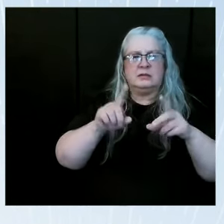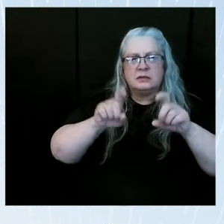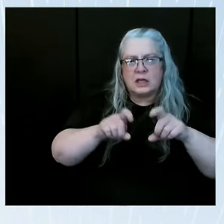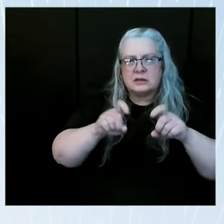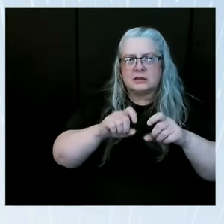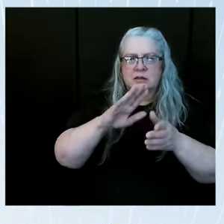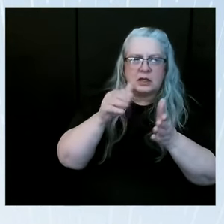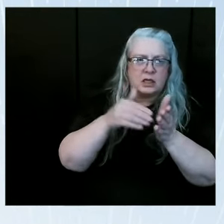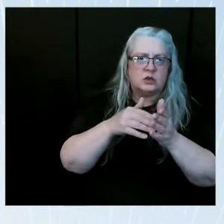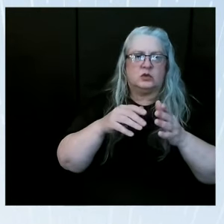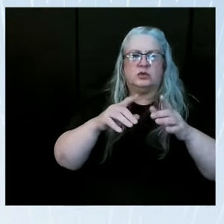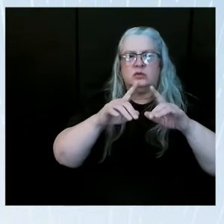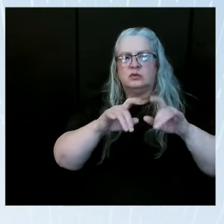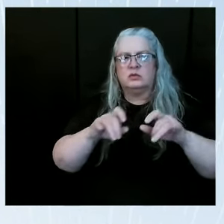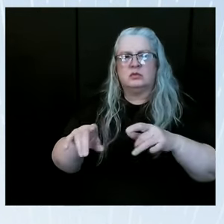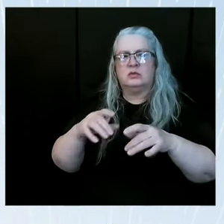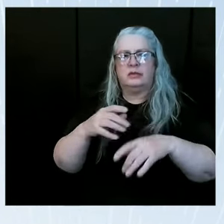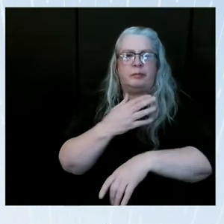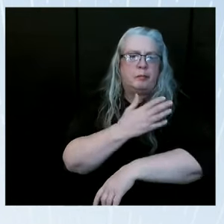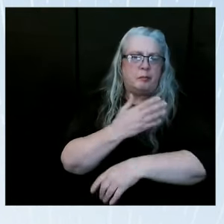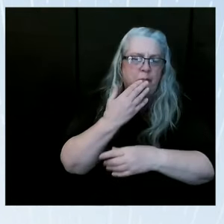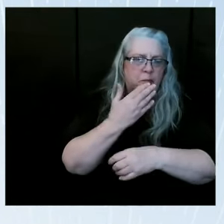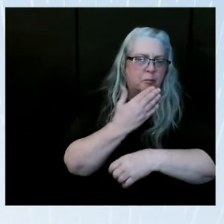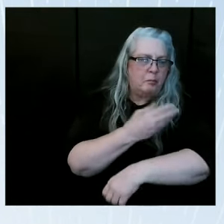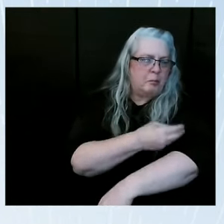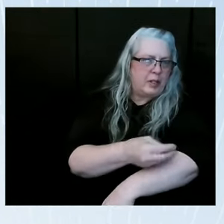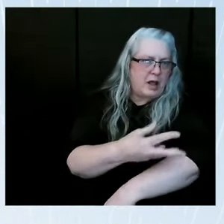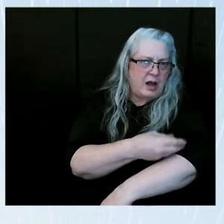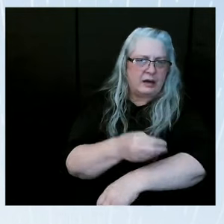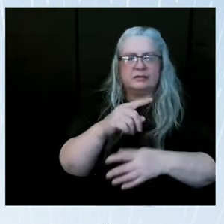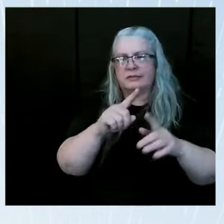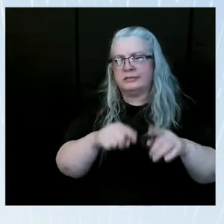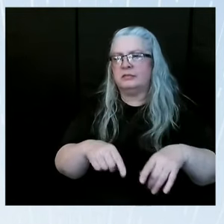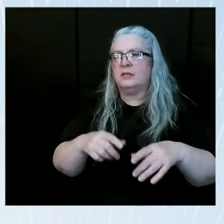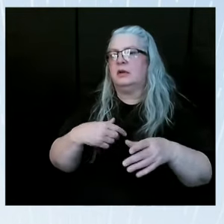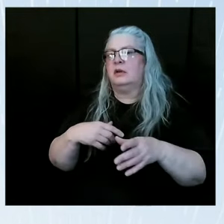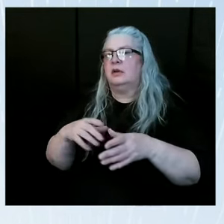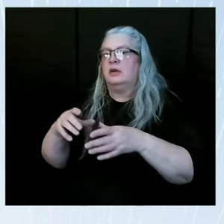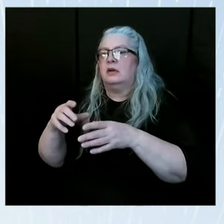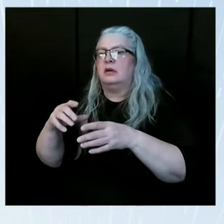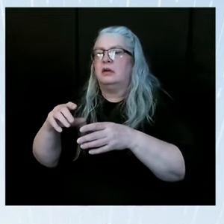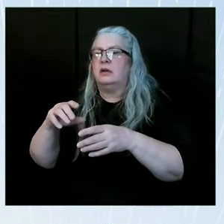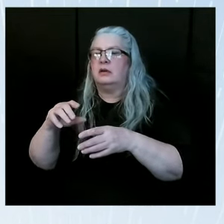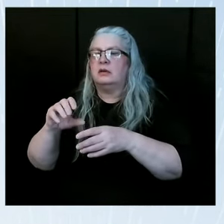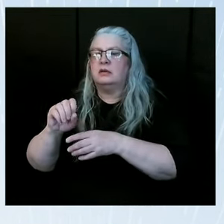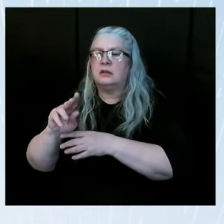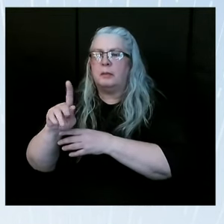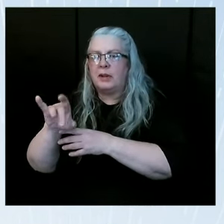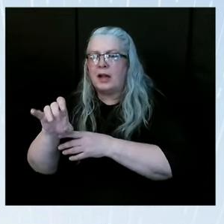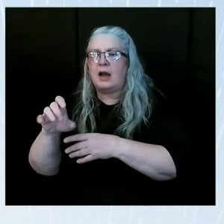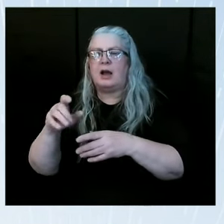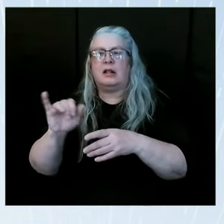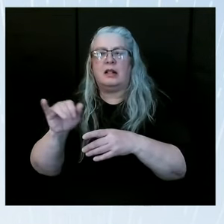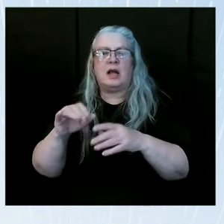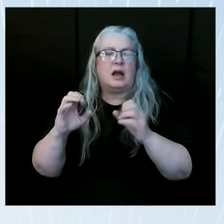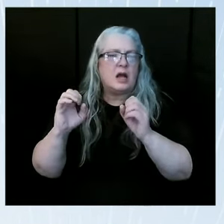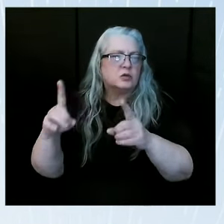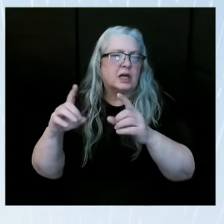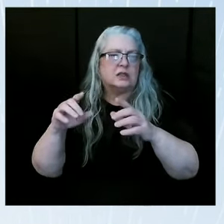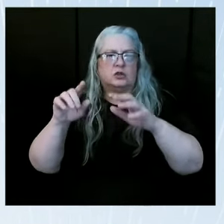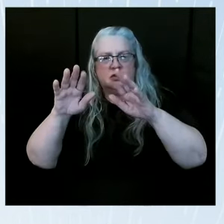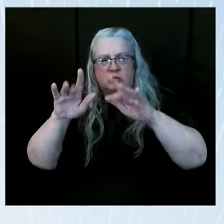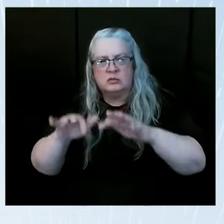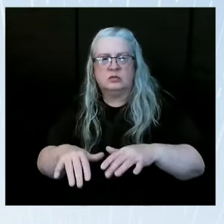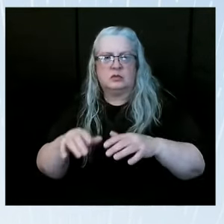Children, Child Welfare, and the Runaway and Homeless Youth System to host a national briefing on human trafficking prevention for